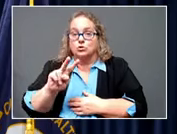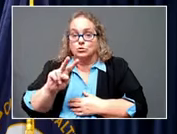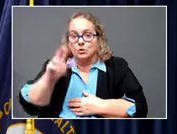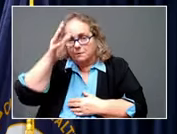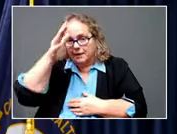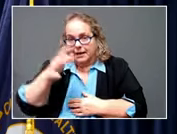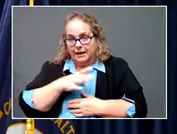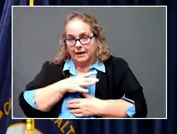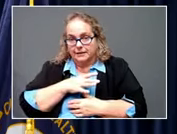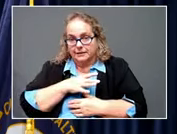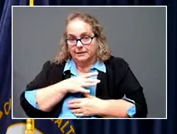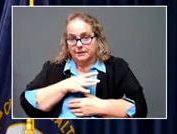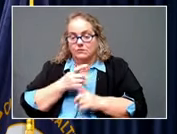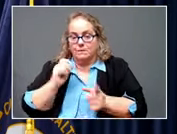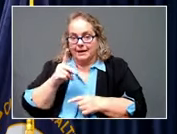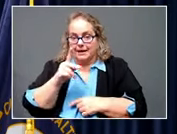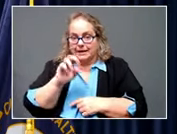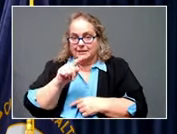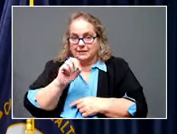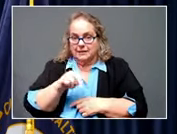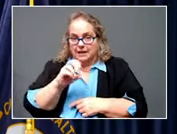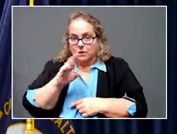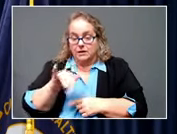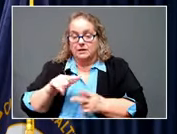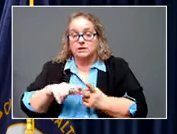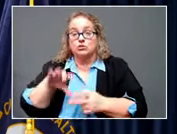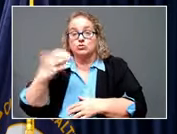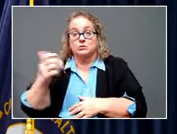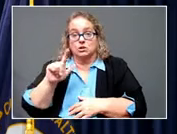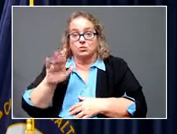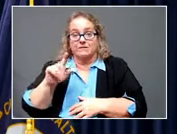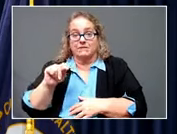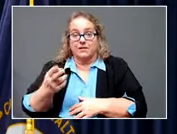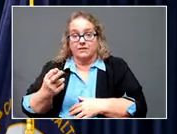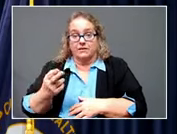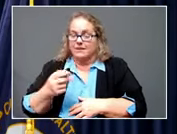from Kenton County. Christmas. Not supposed to lose people on Christmas.